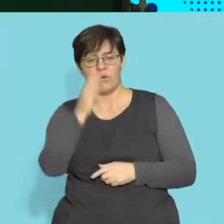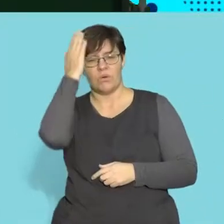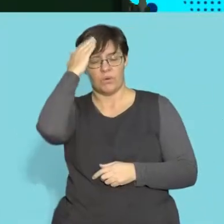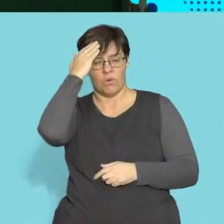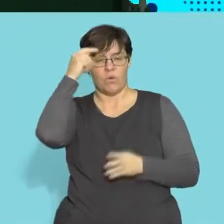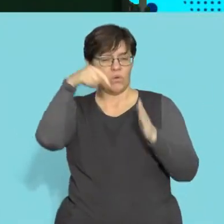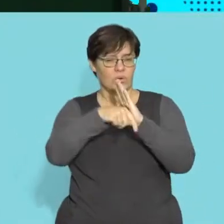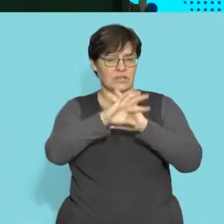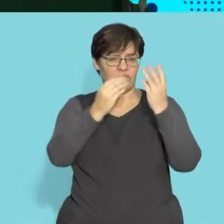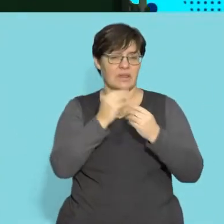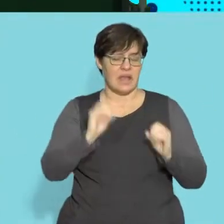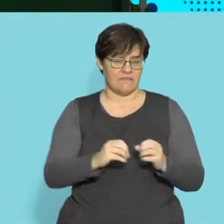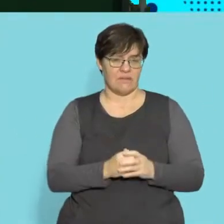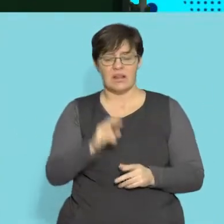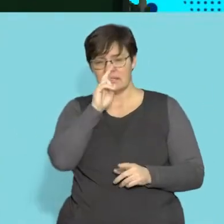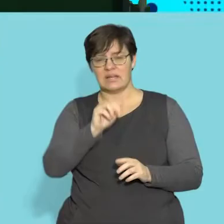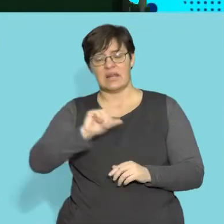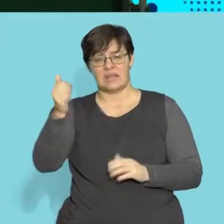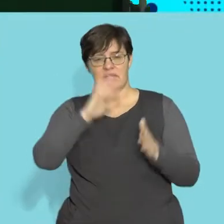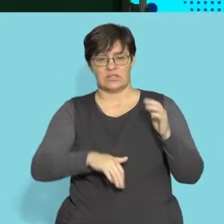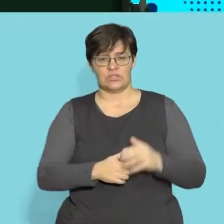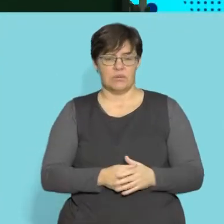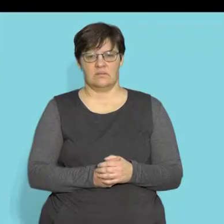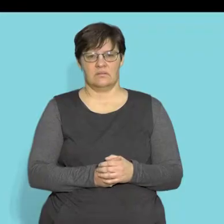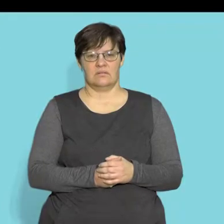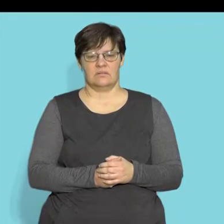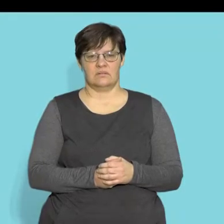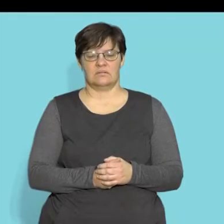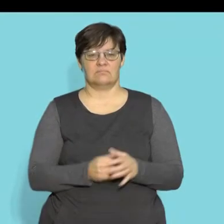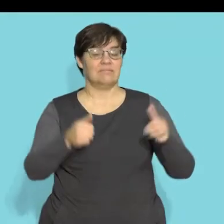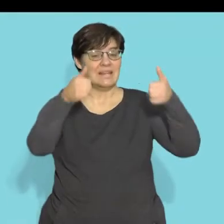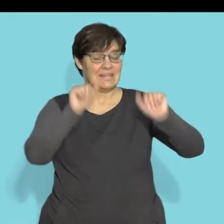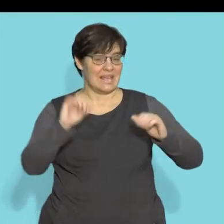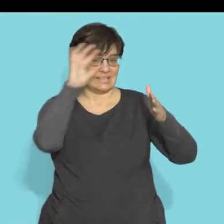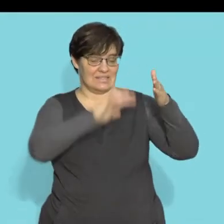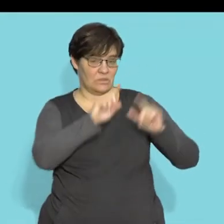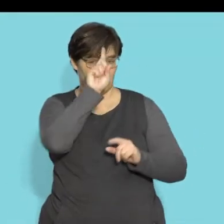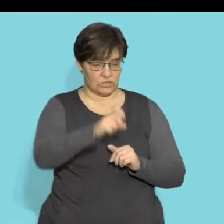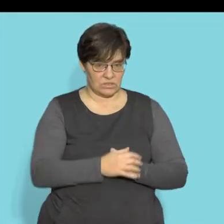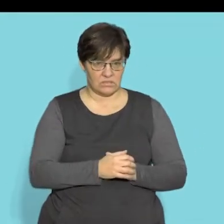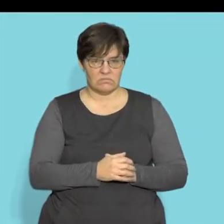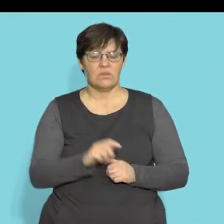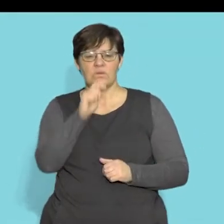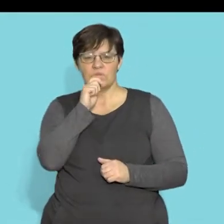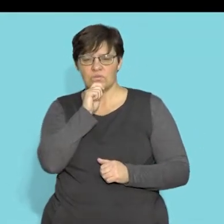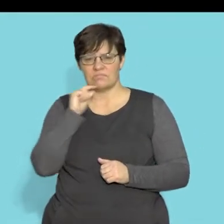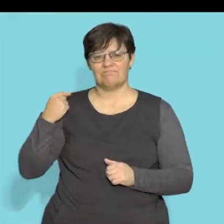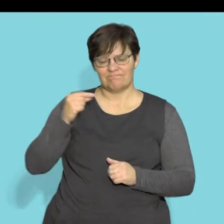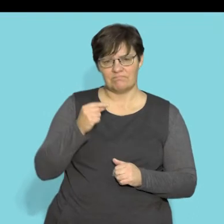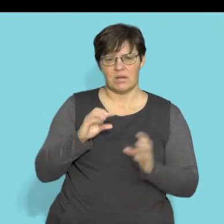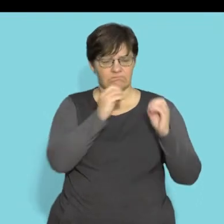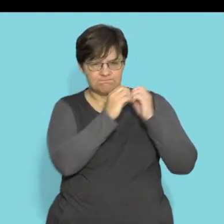have all the content that you've prepared. Let's try another essay. The next essay question: using genetically